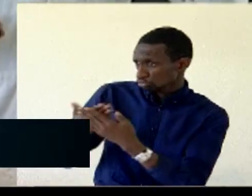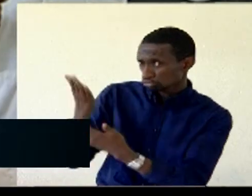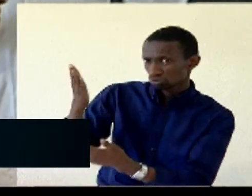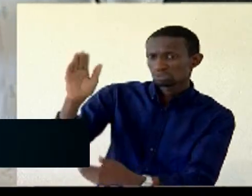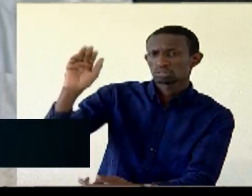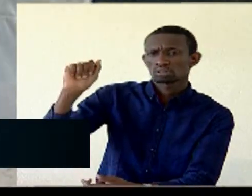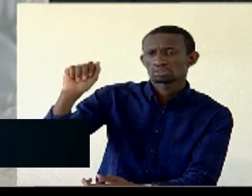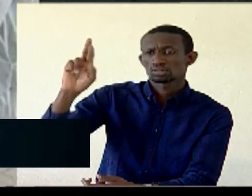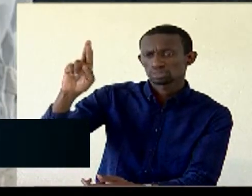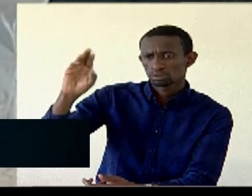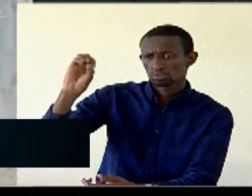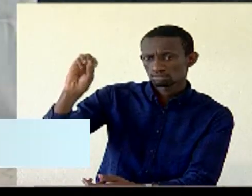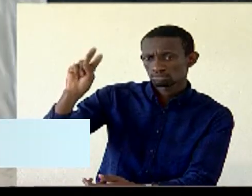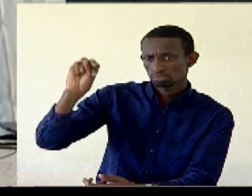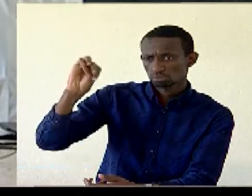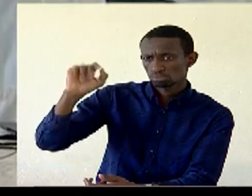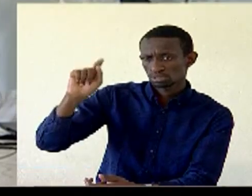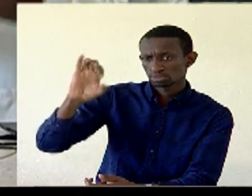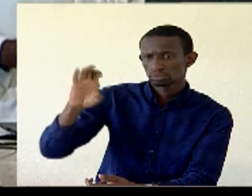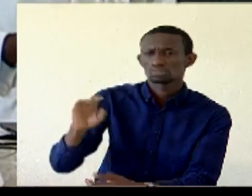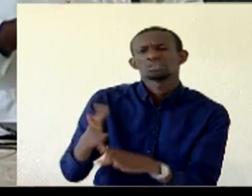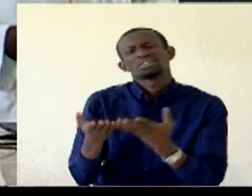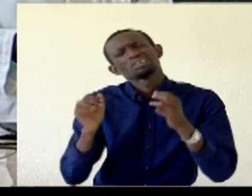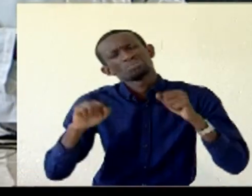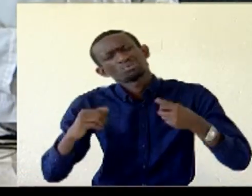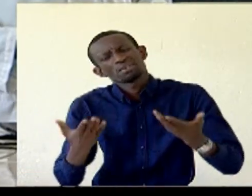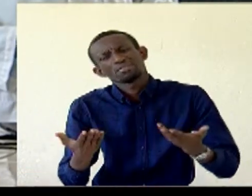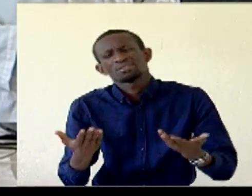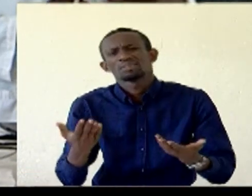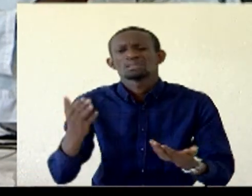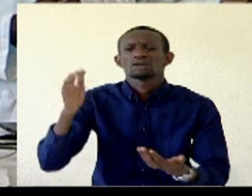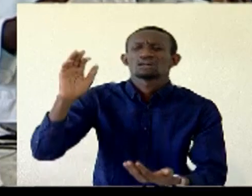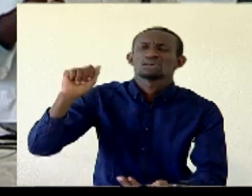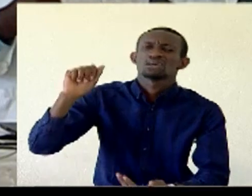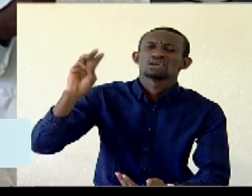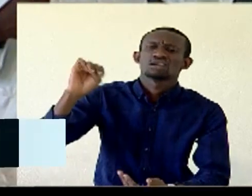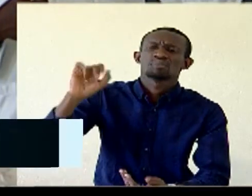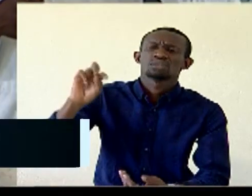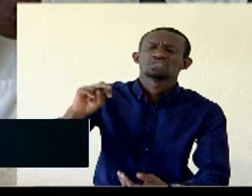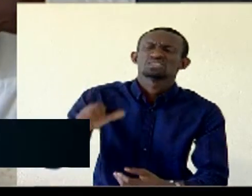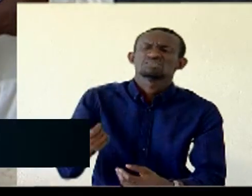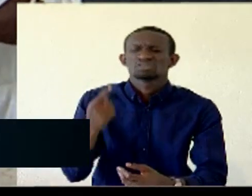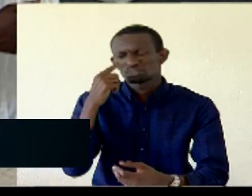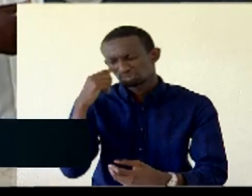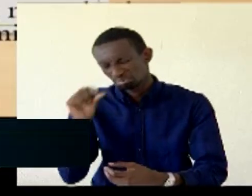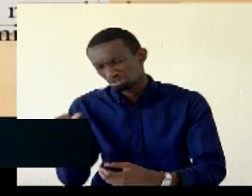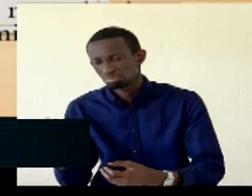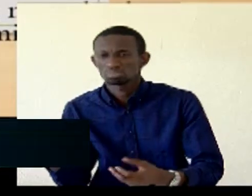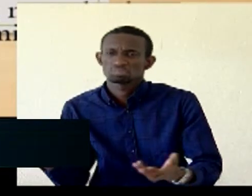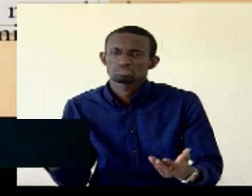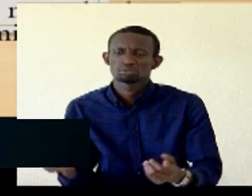Or we may have amines with other substituents. Amines with